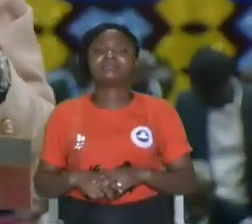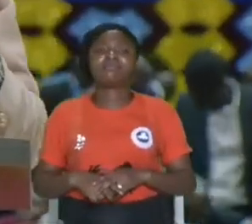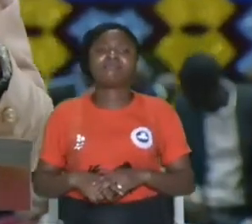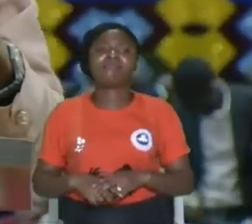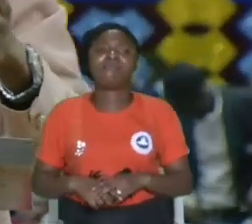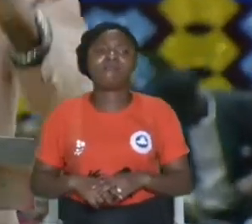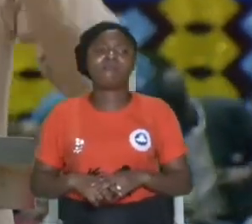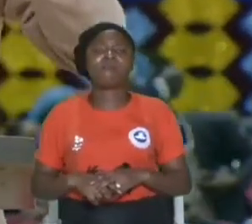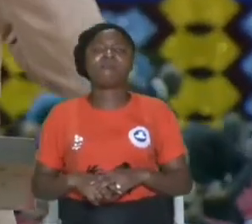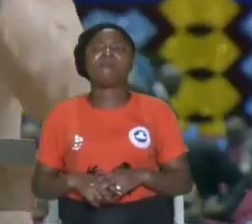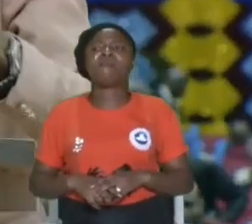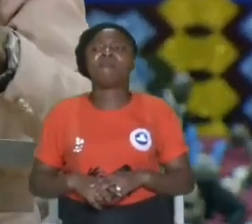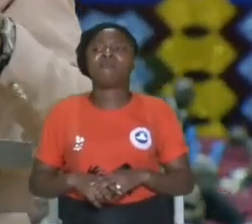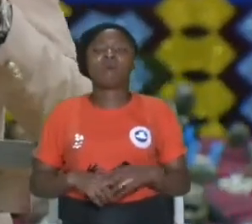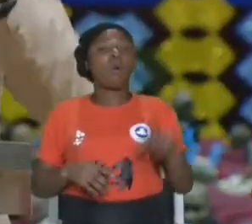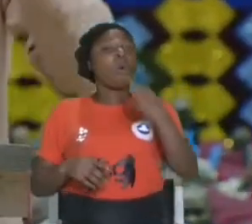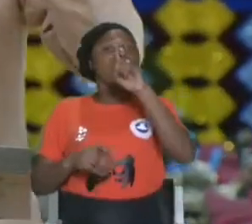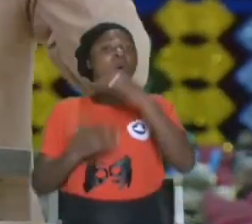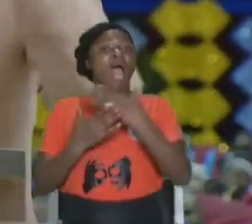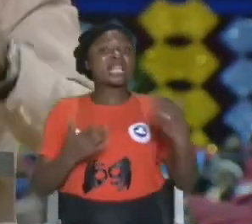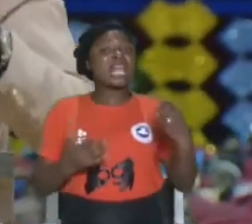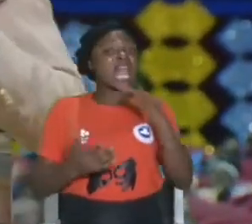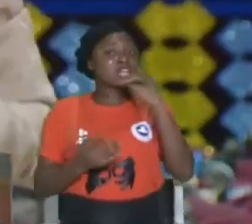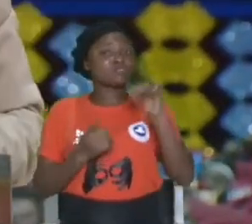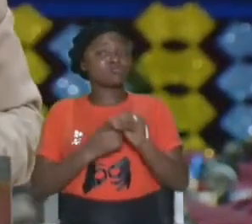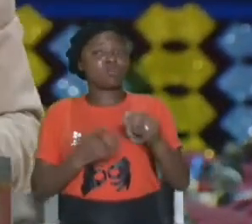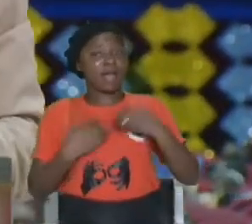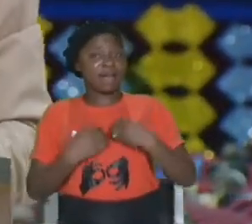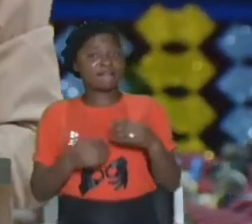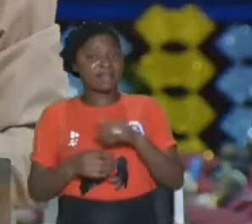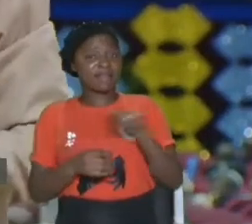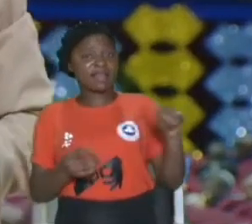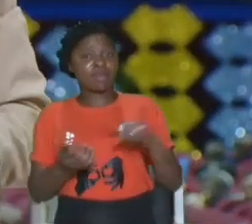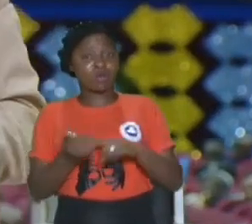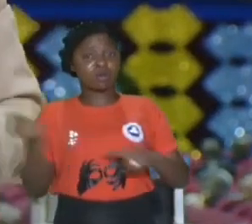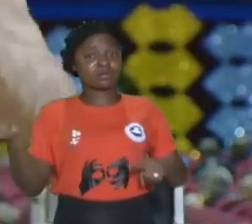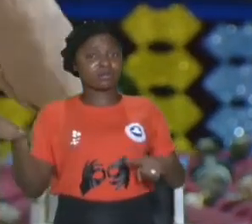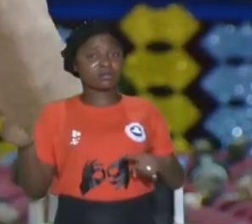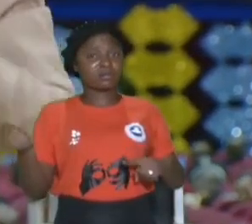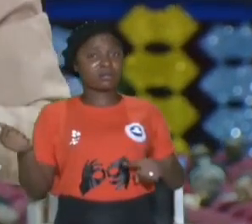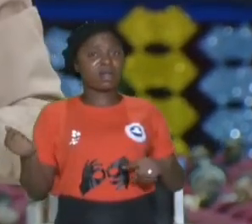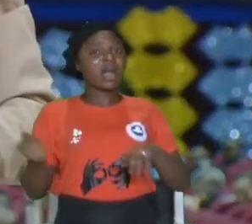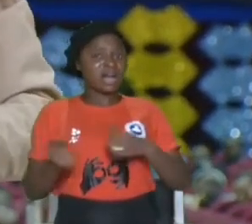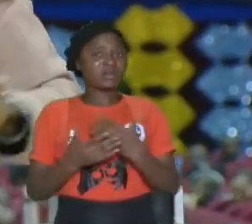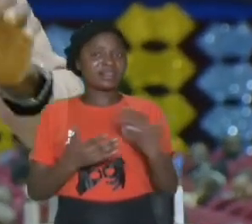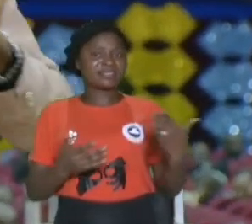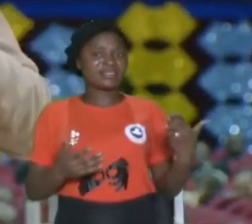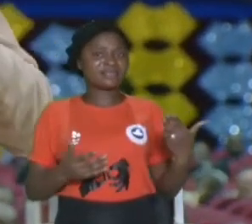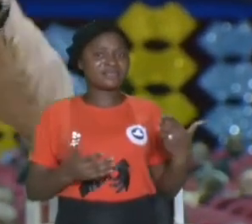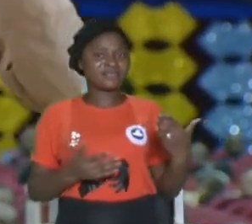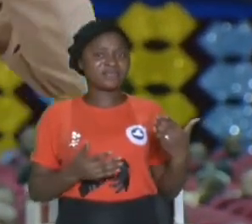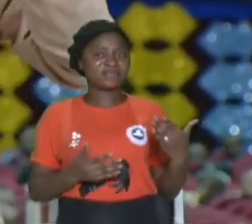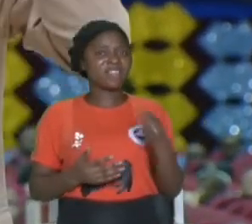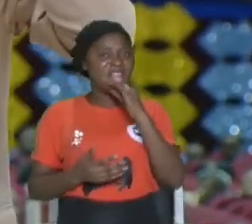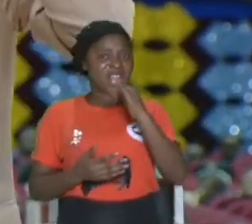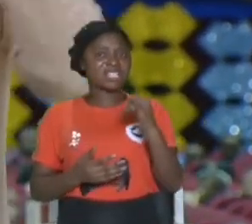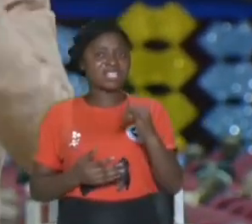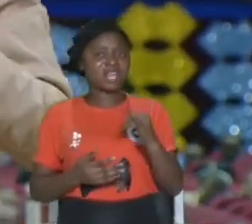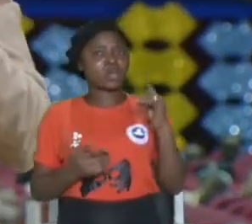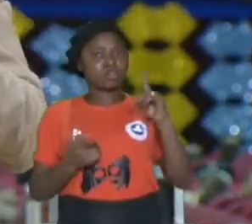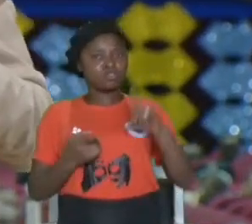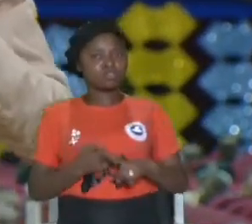Oh, Shakapana. One thing is to have a rod, and another thing is